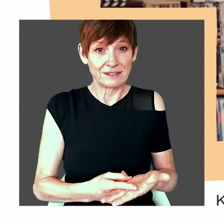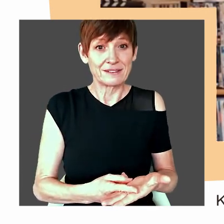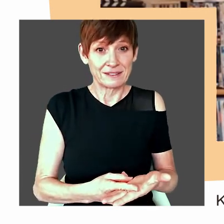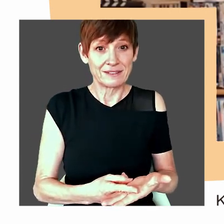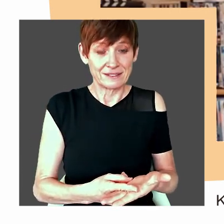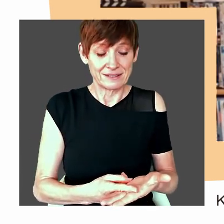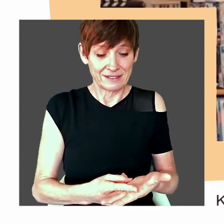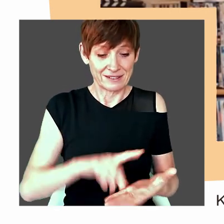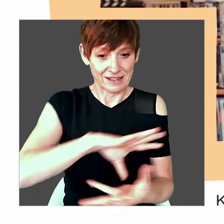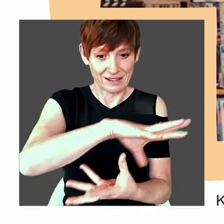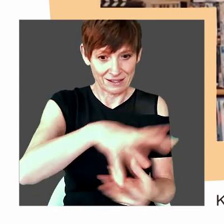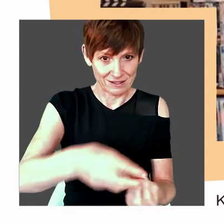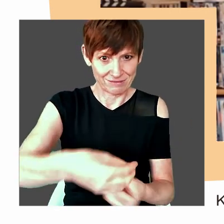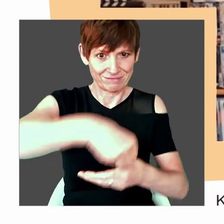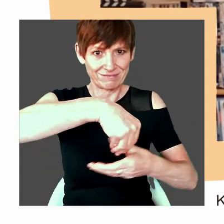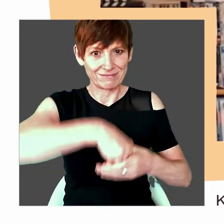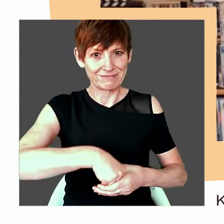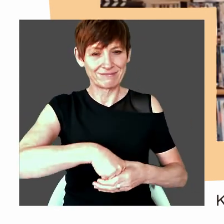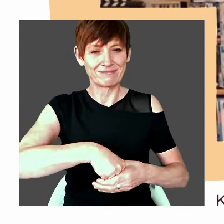limited business